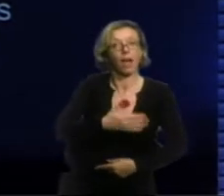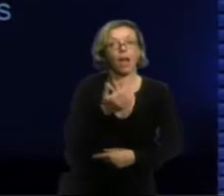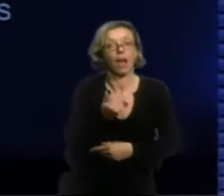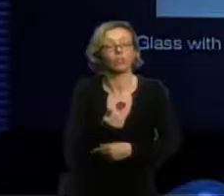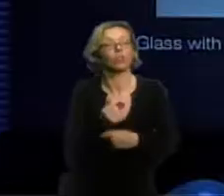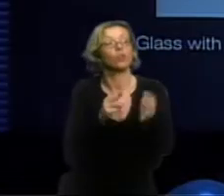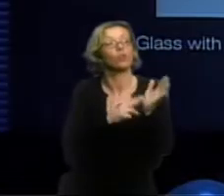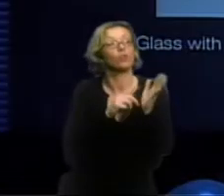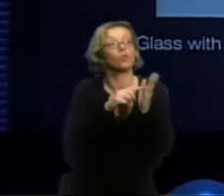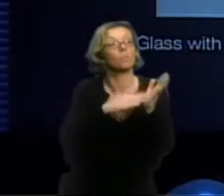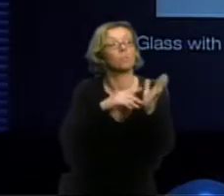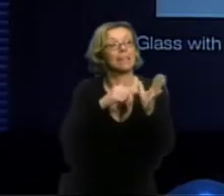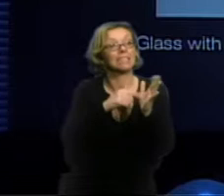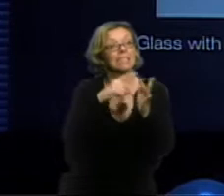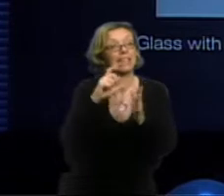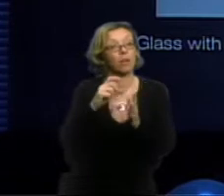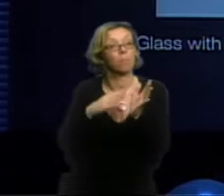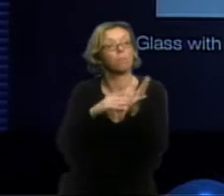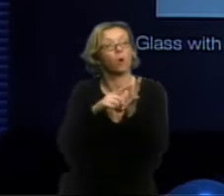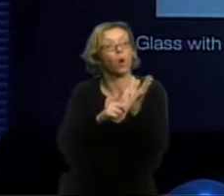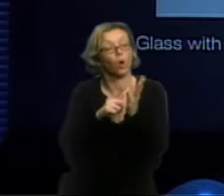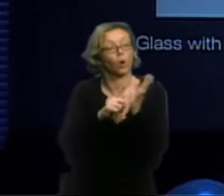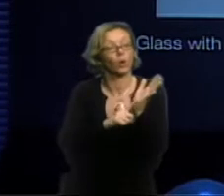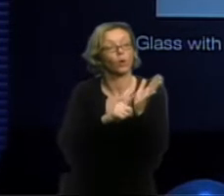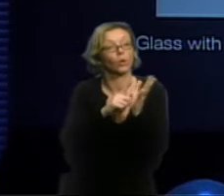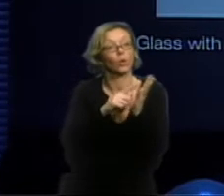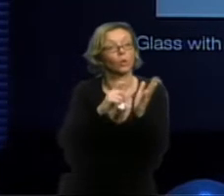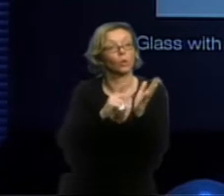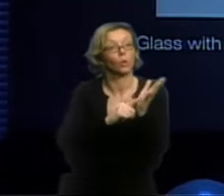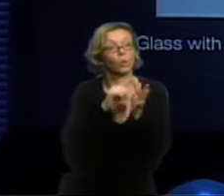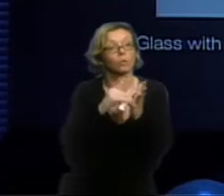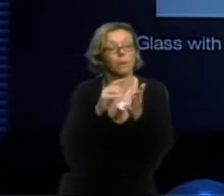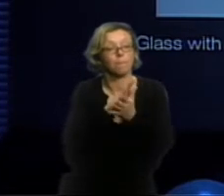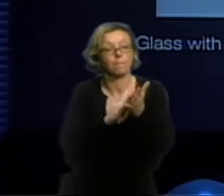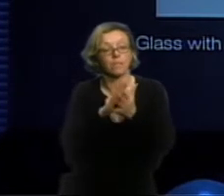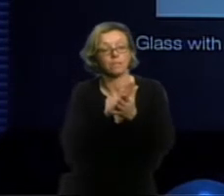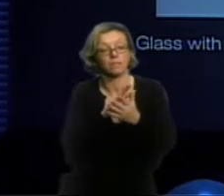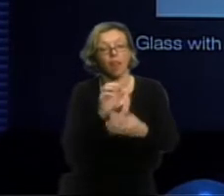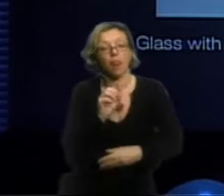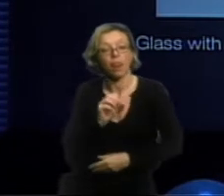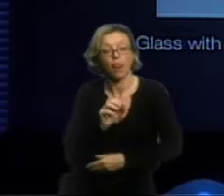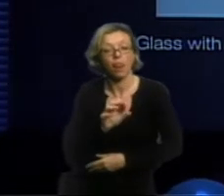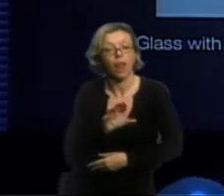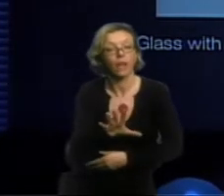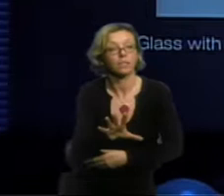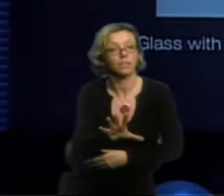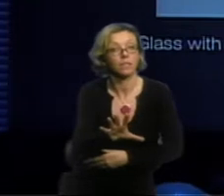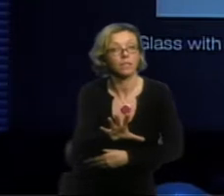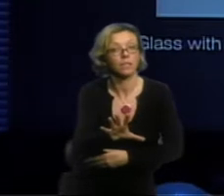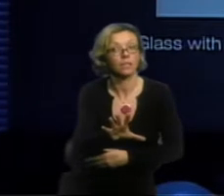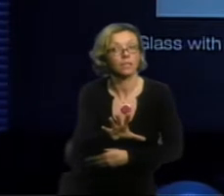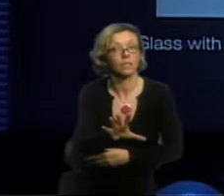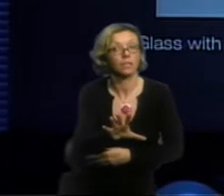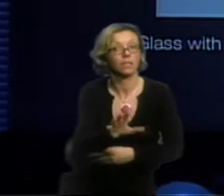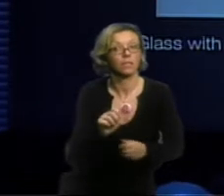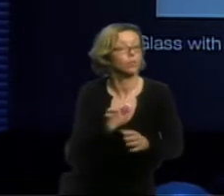pneumatic molecules in between, if we apply a current, we can twist or untwist the actual molecules in between.